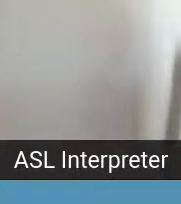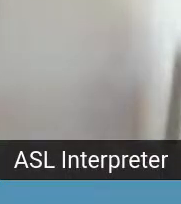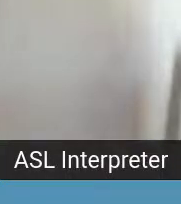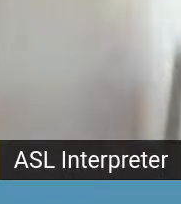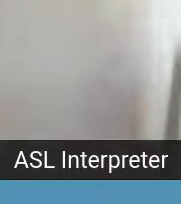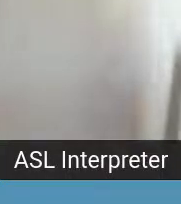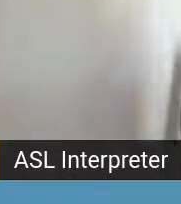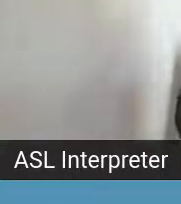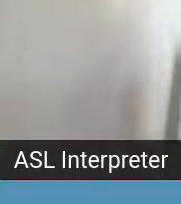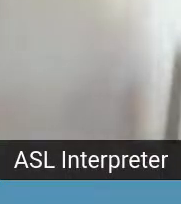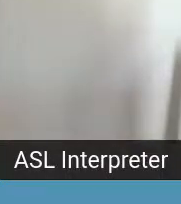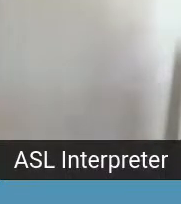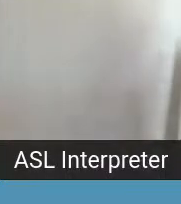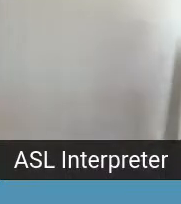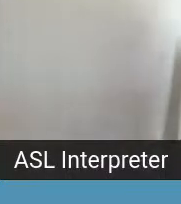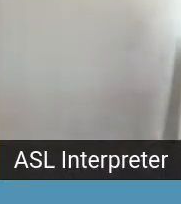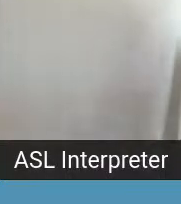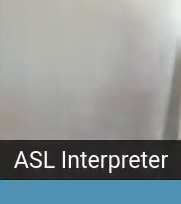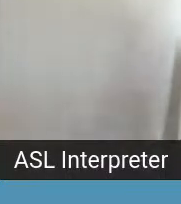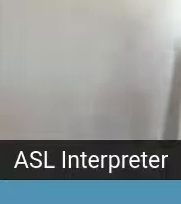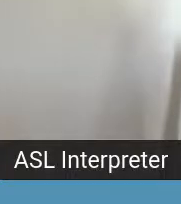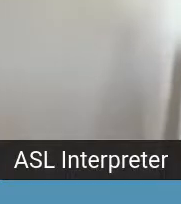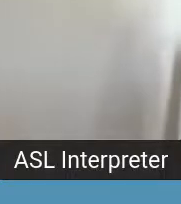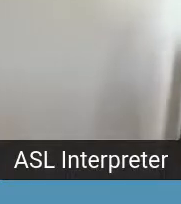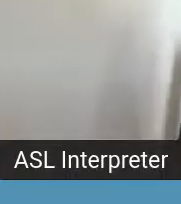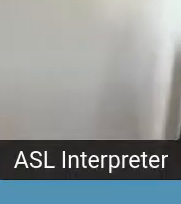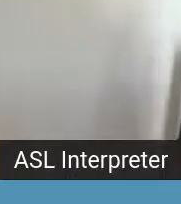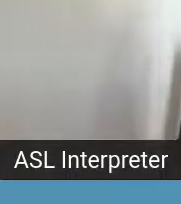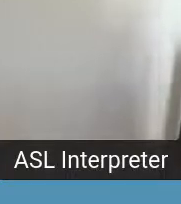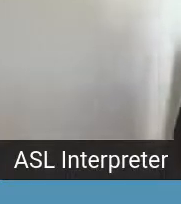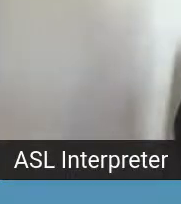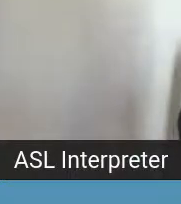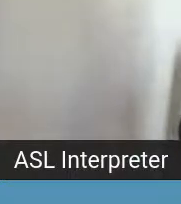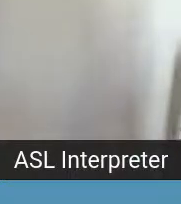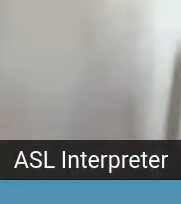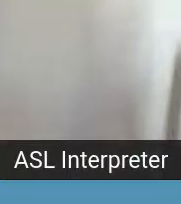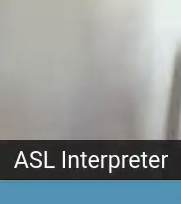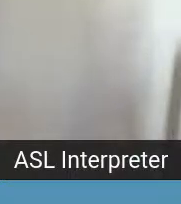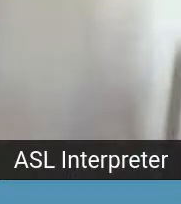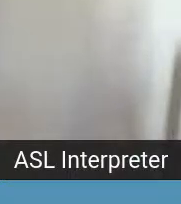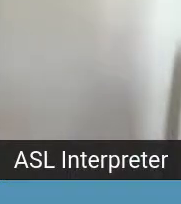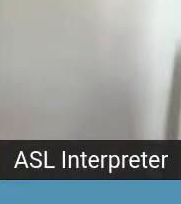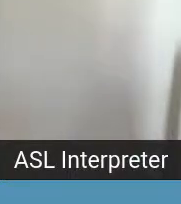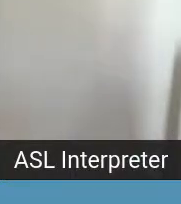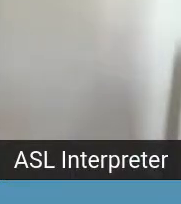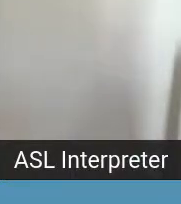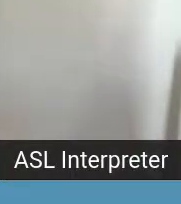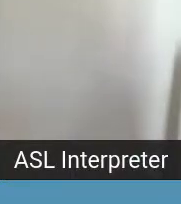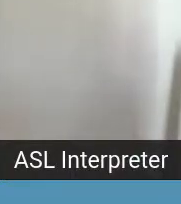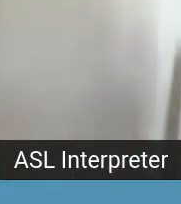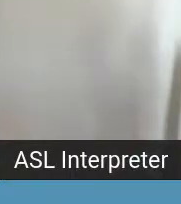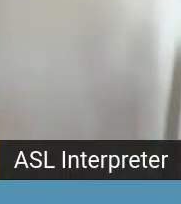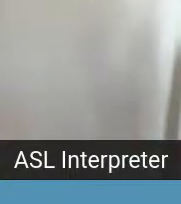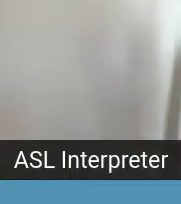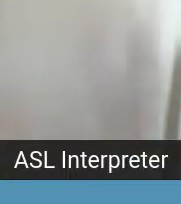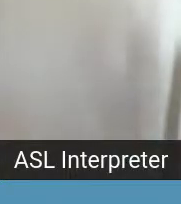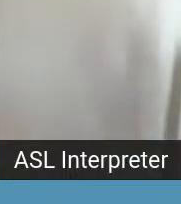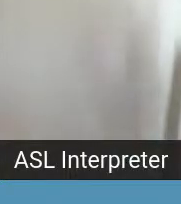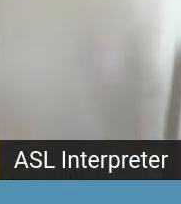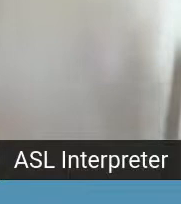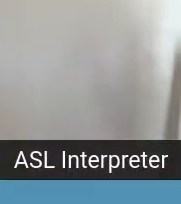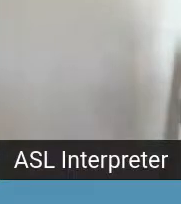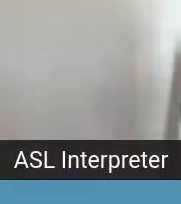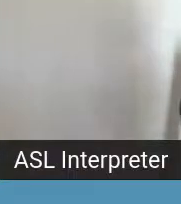not doing a good enough job communicating that you needed to buy a ticket before you came. Well, and that's, I don't know, there's something exciting